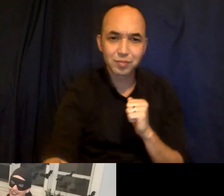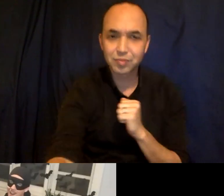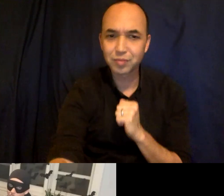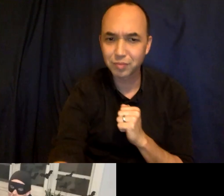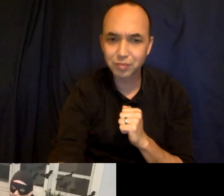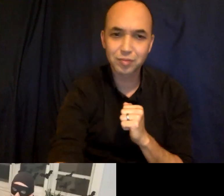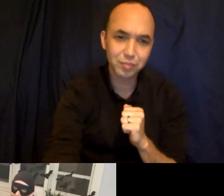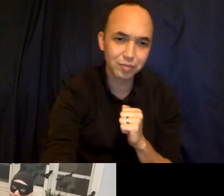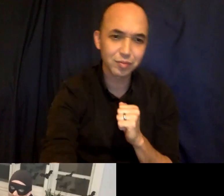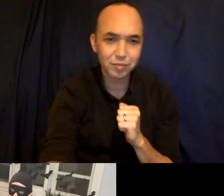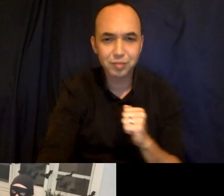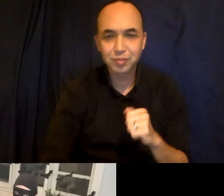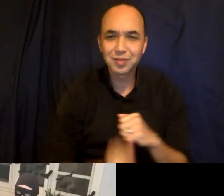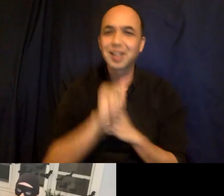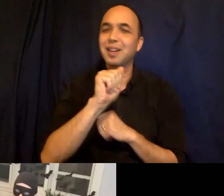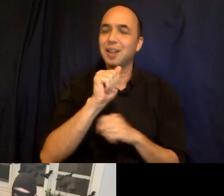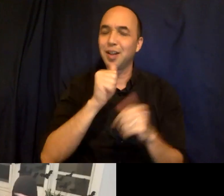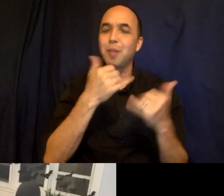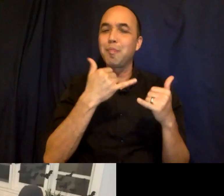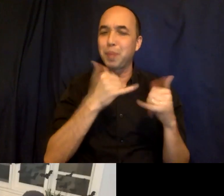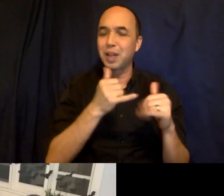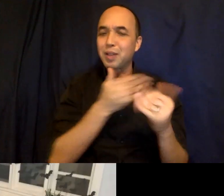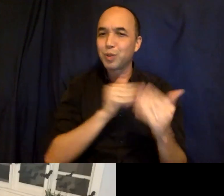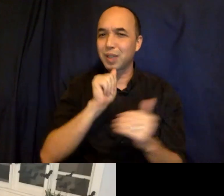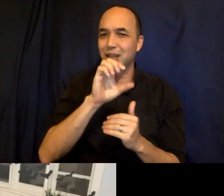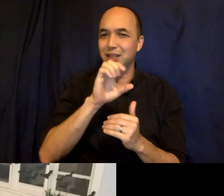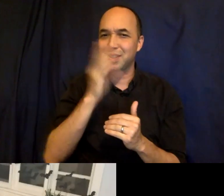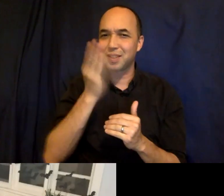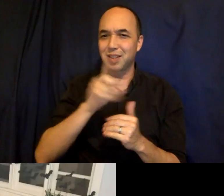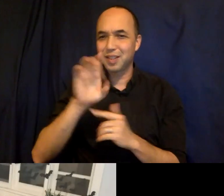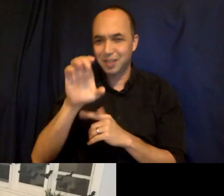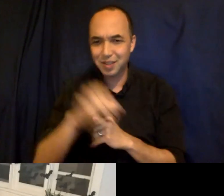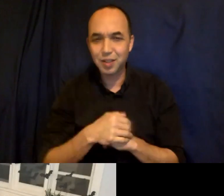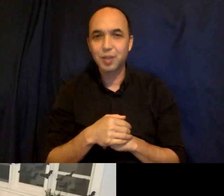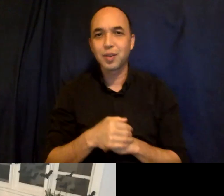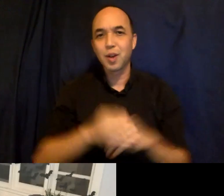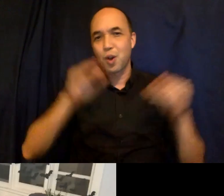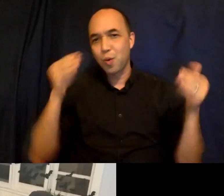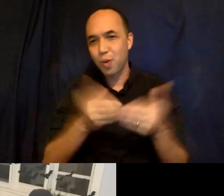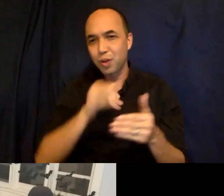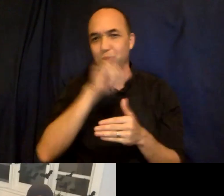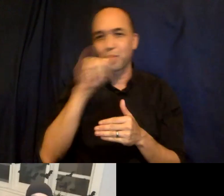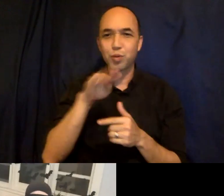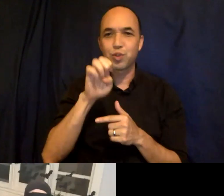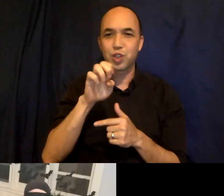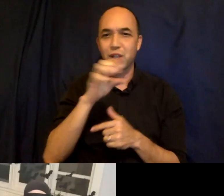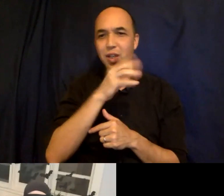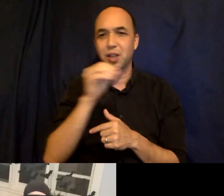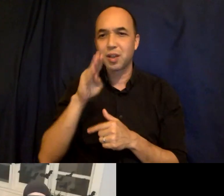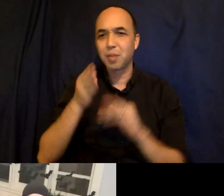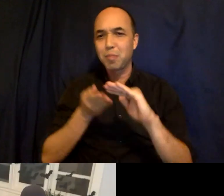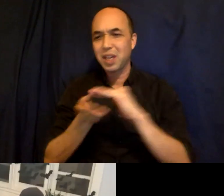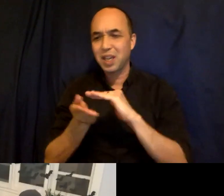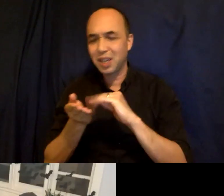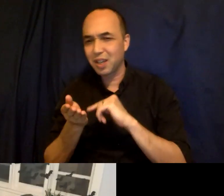Yeah. Welcome to Jake and Bake. Jake couldn't be here, but Dread Pirate